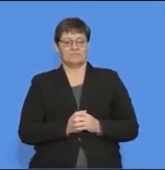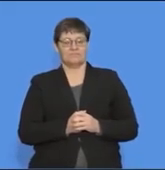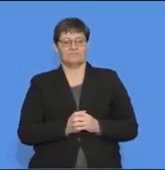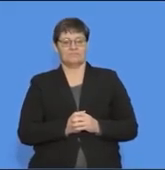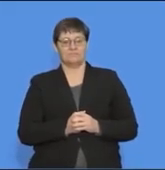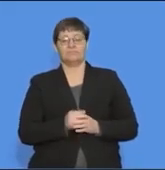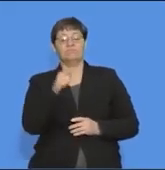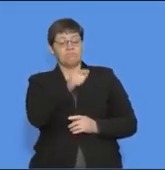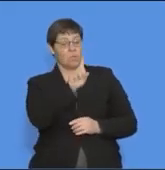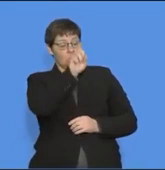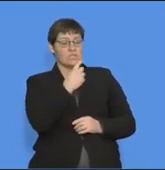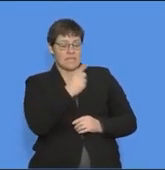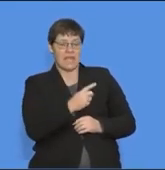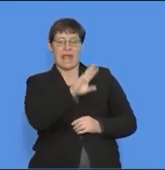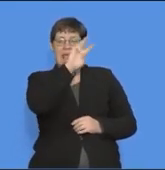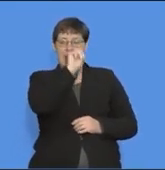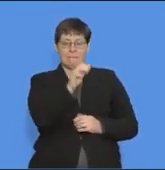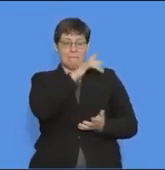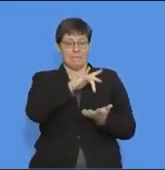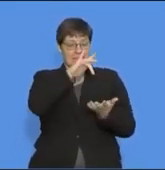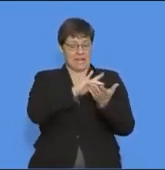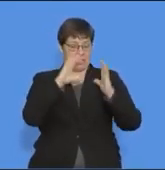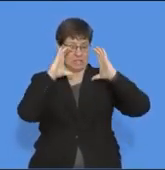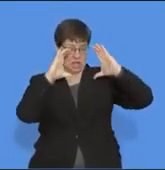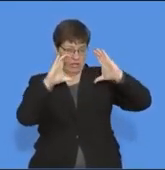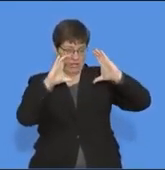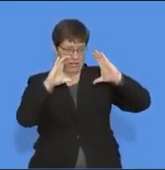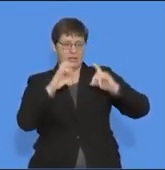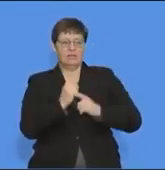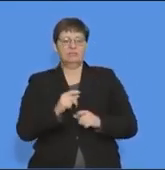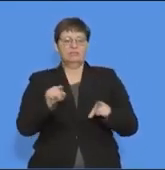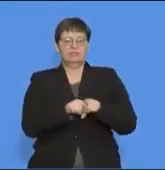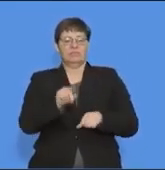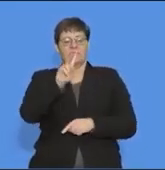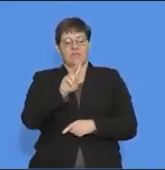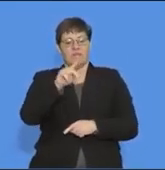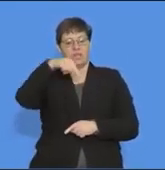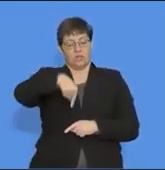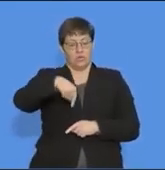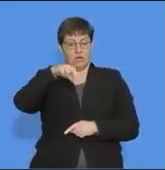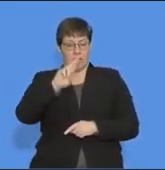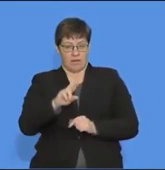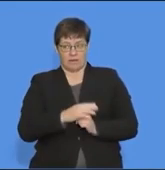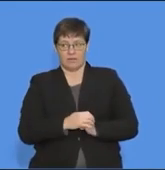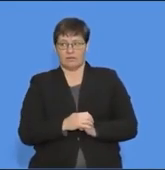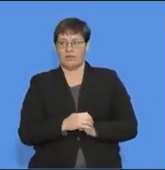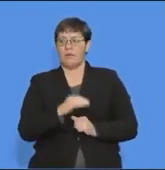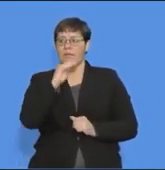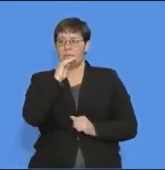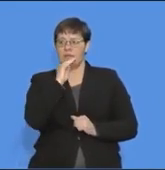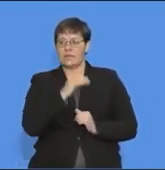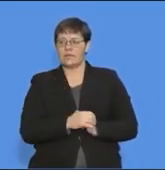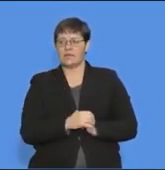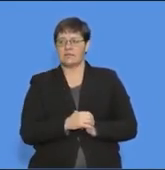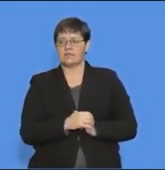So here they say M is the center of the circle SVQR. So that simply tells us that